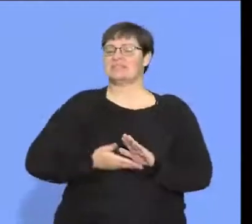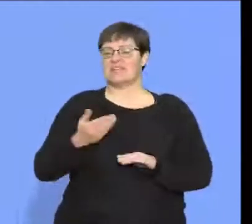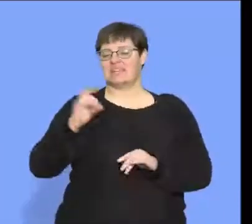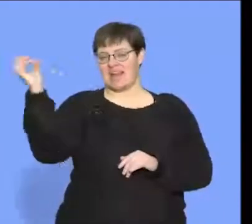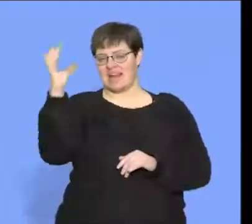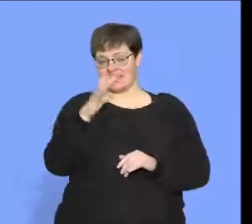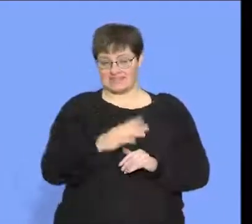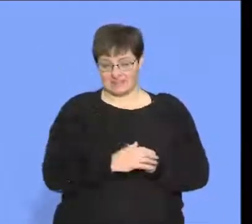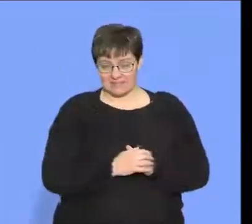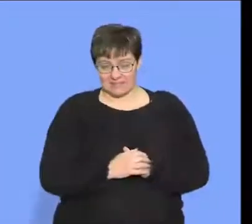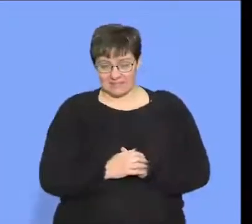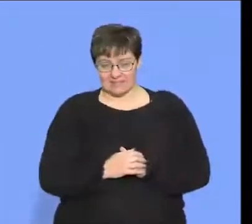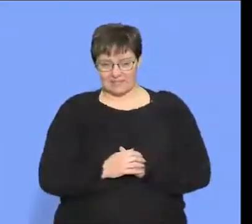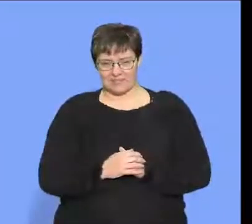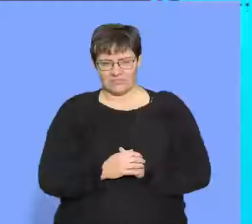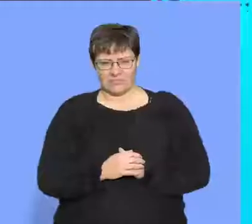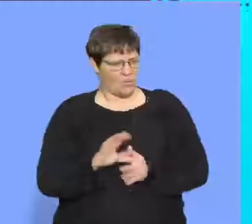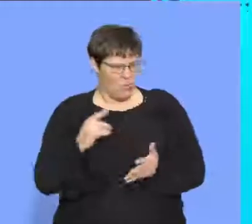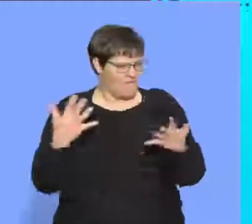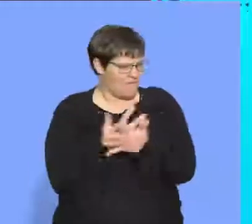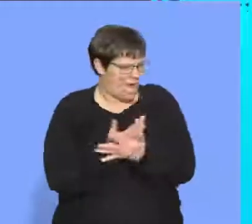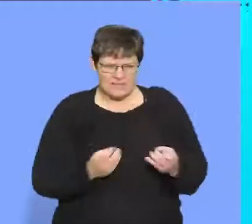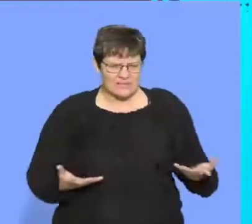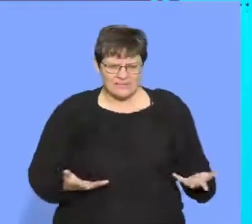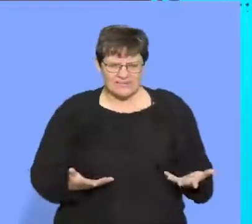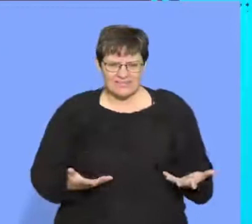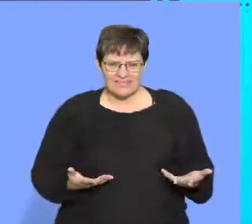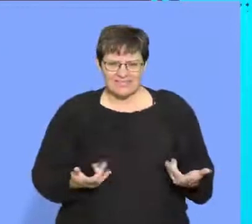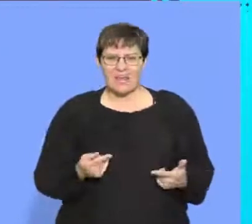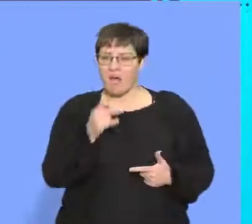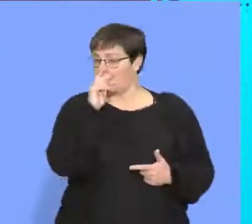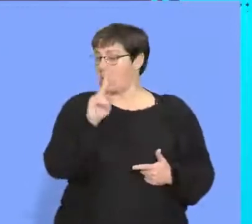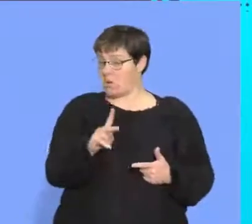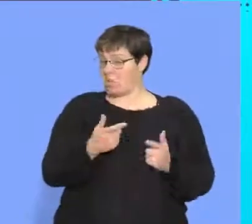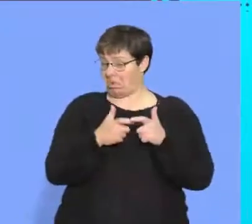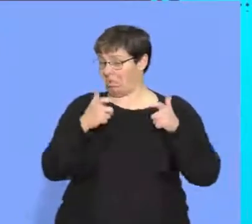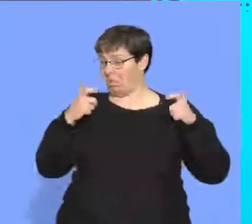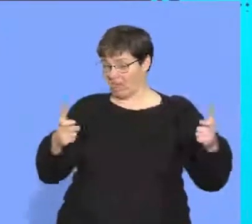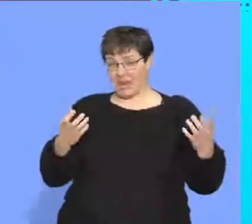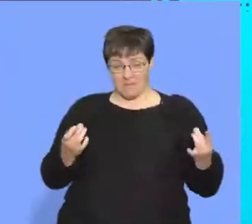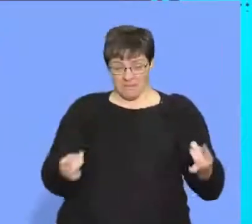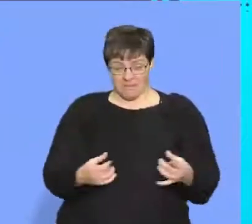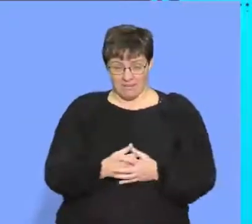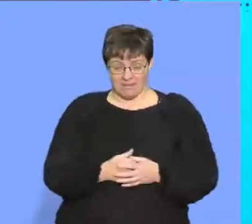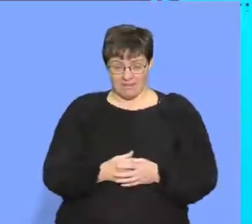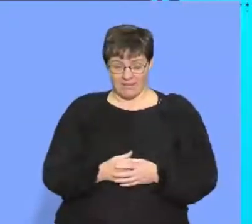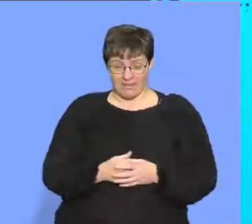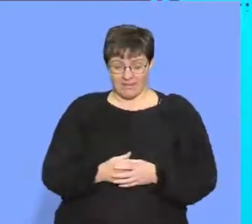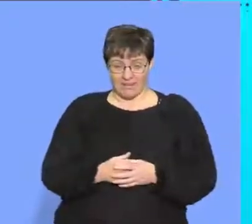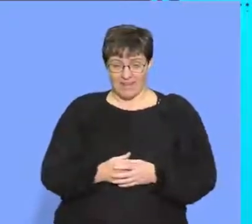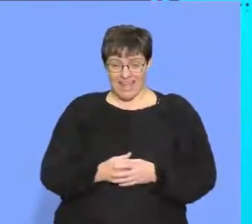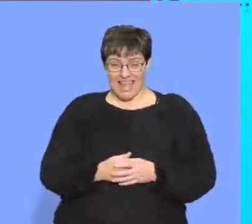the speed of light. So how fast is that? I mean, it seems pretty big a number,